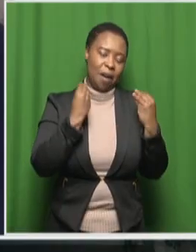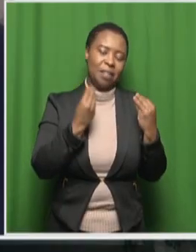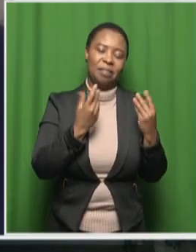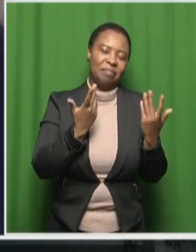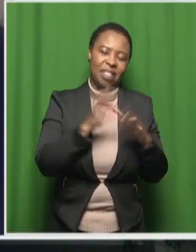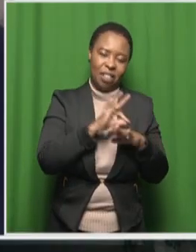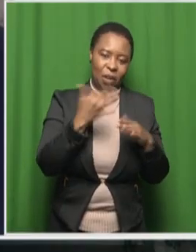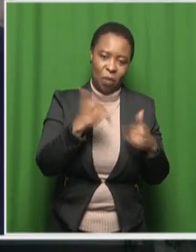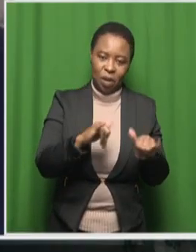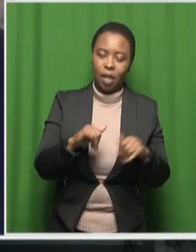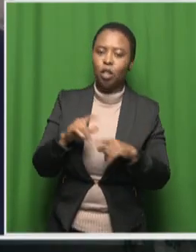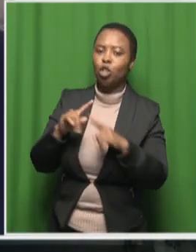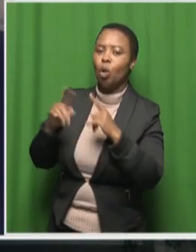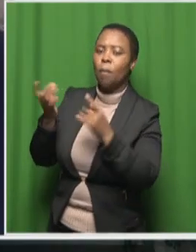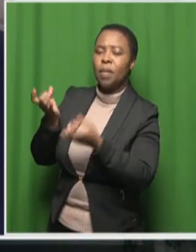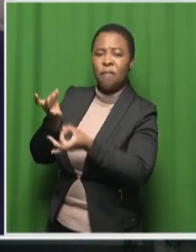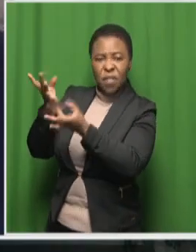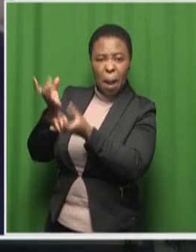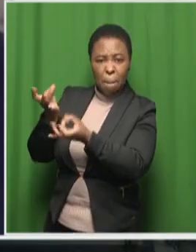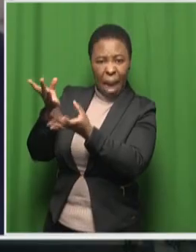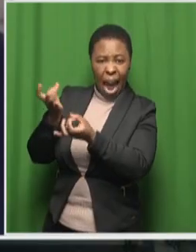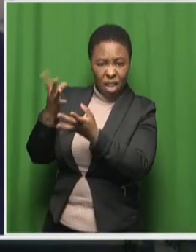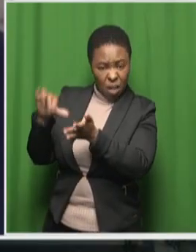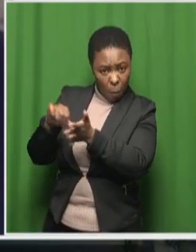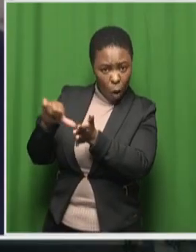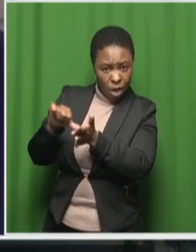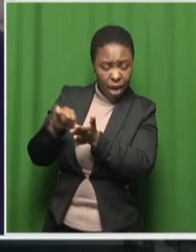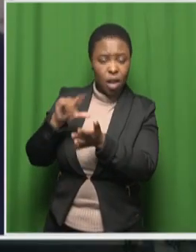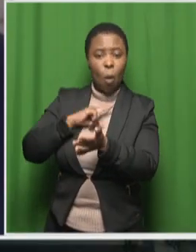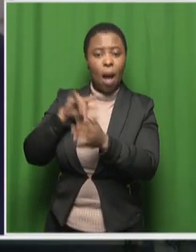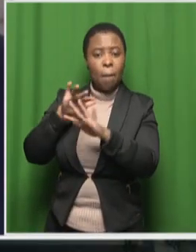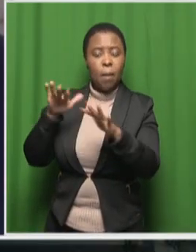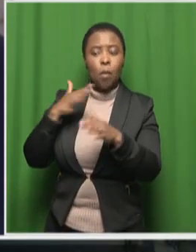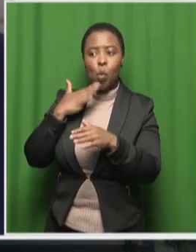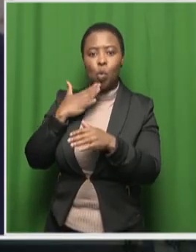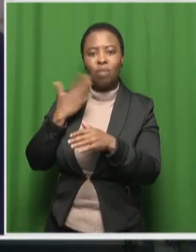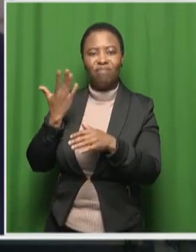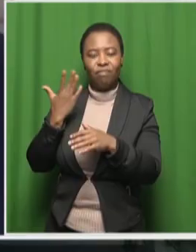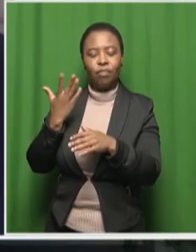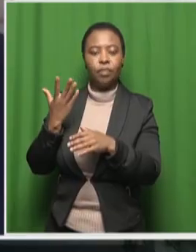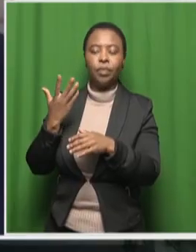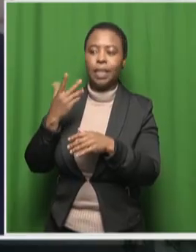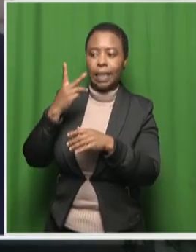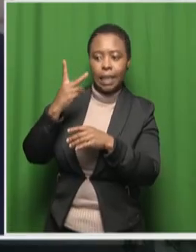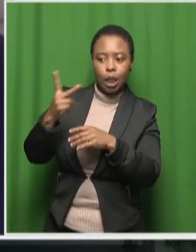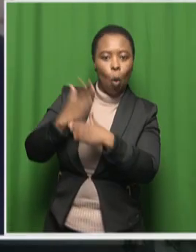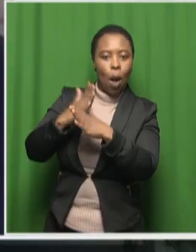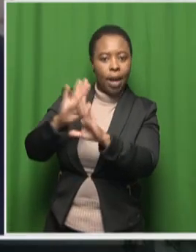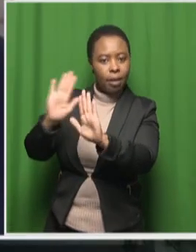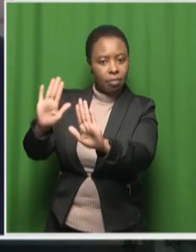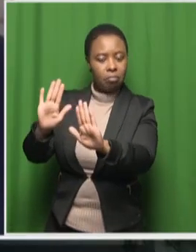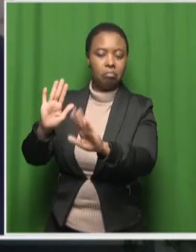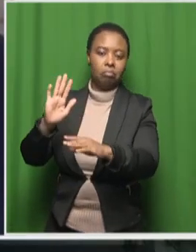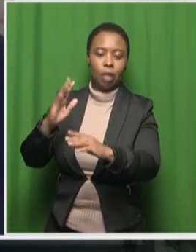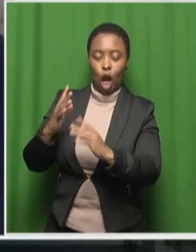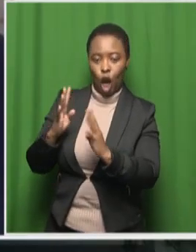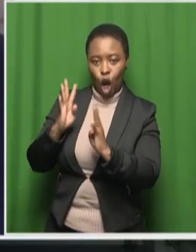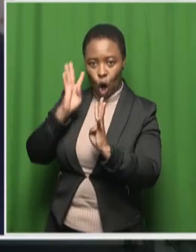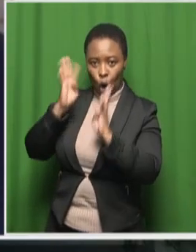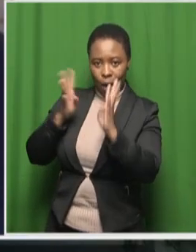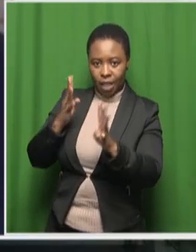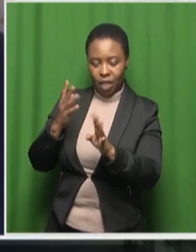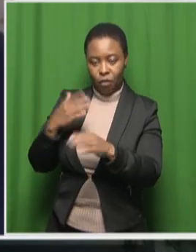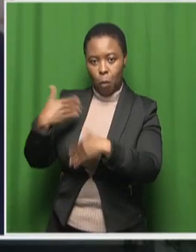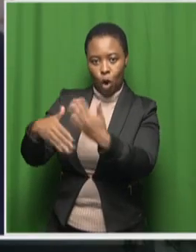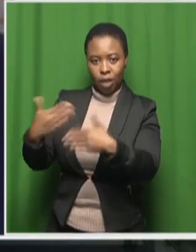feedback important to you, and just some of the people that would have been privy to, seeing your works or seeing you in the creative process as well? What